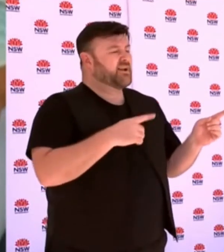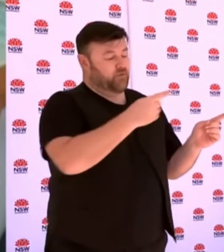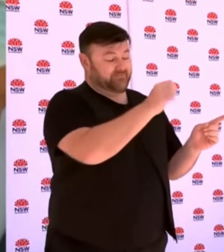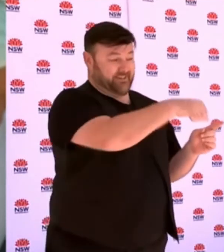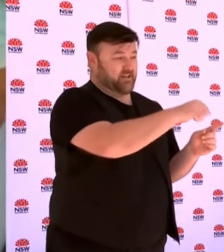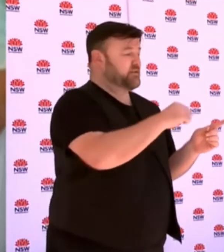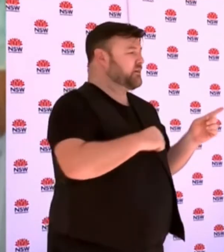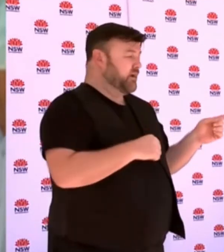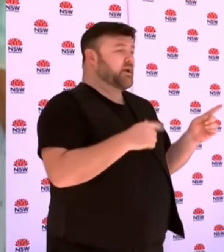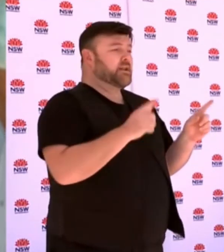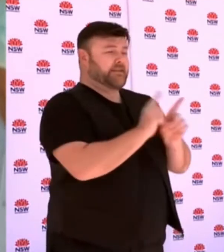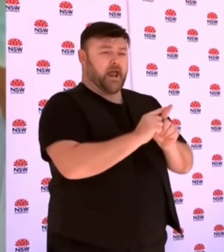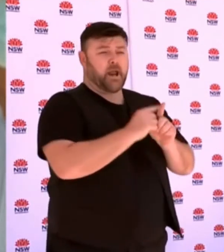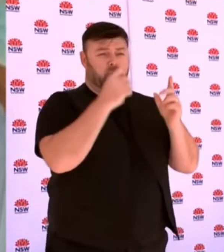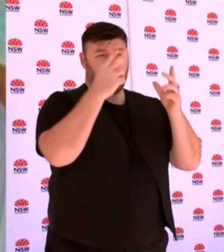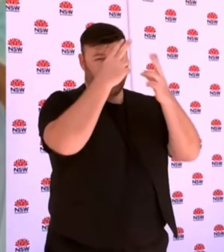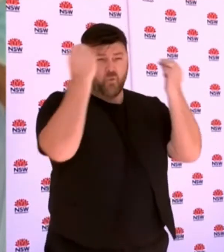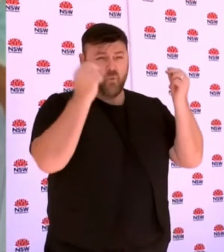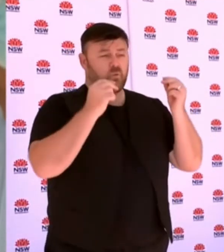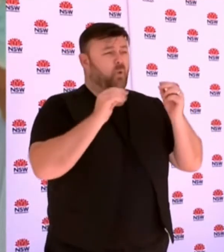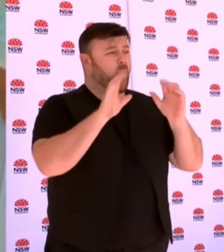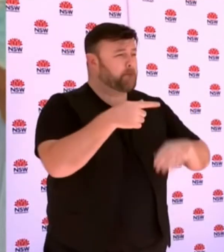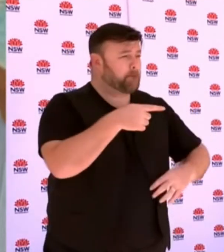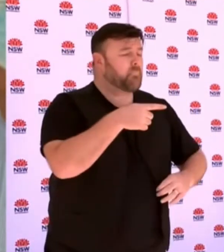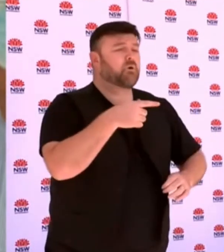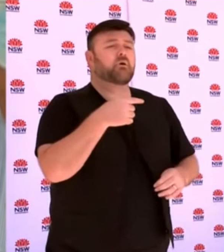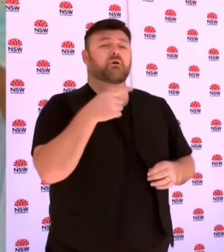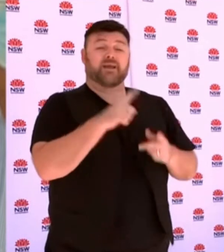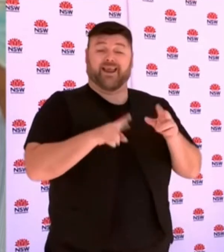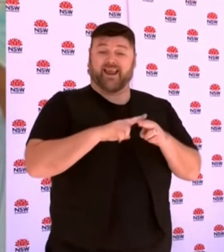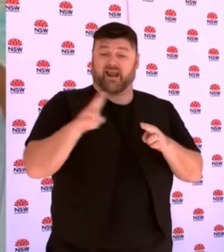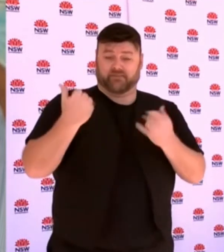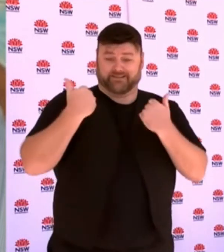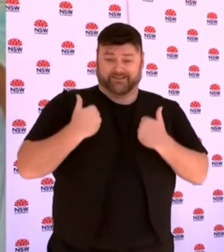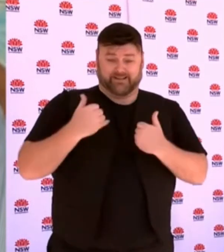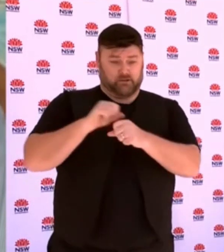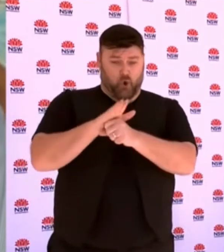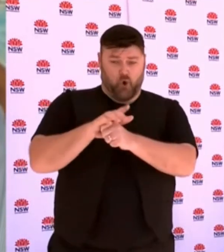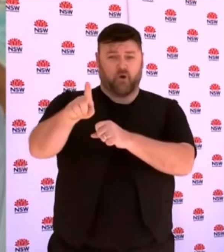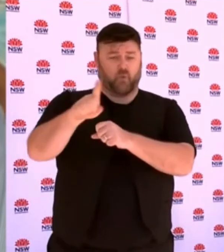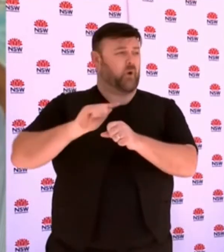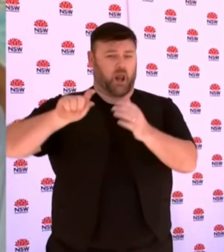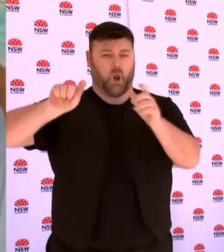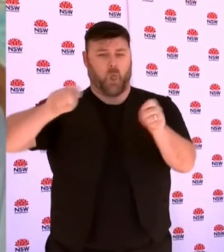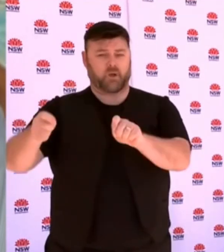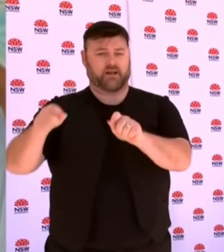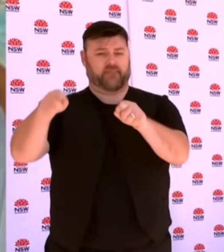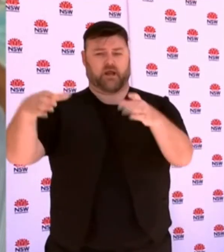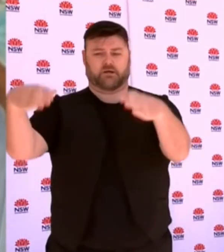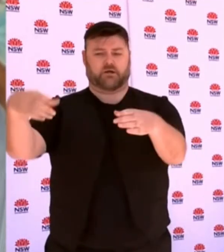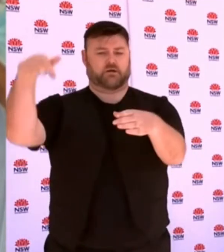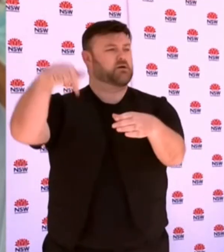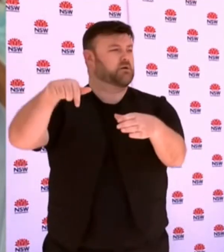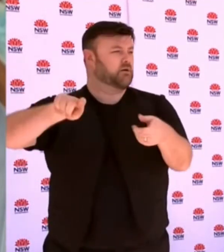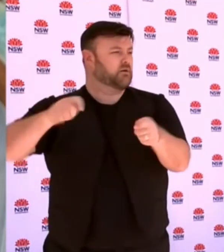we lock down the ward. You don't want any movements in and out of that ward when you've got a group of people that are exposed. That's one of the